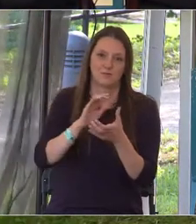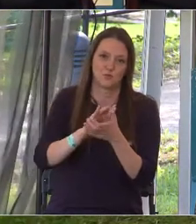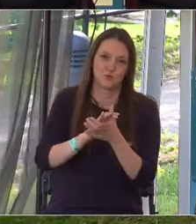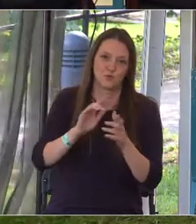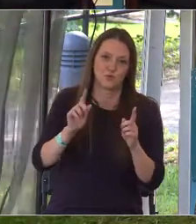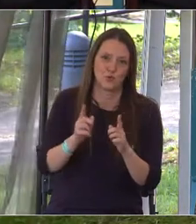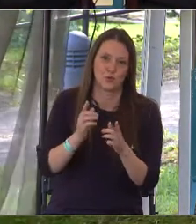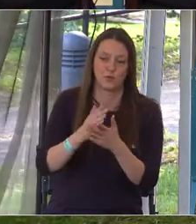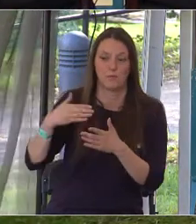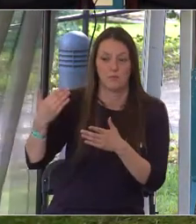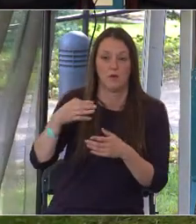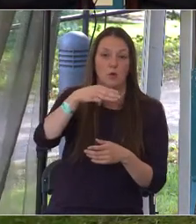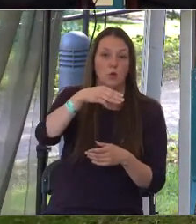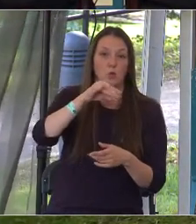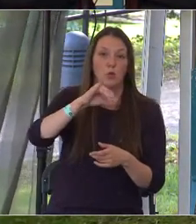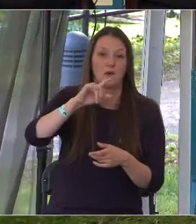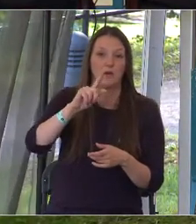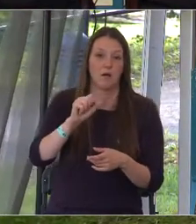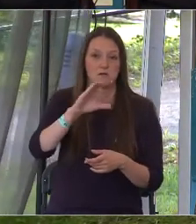right, there's